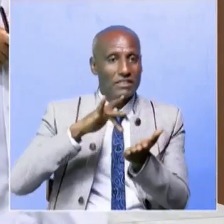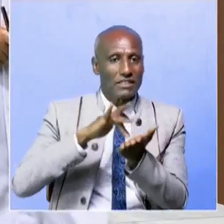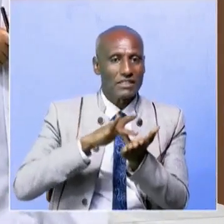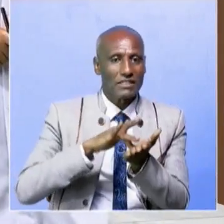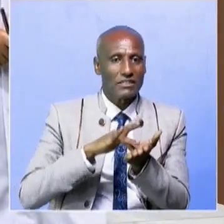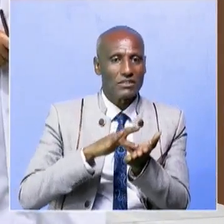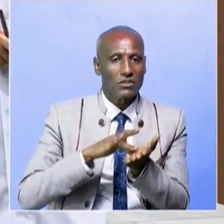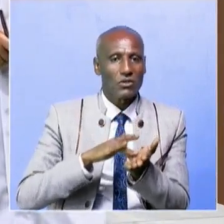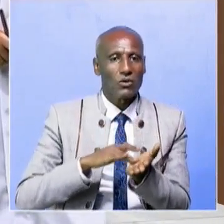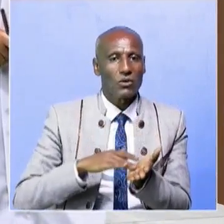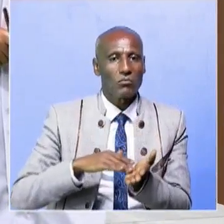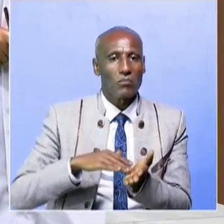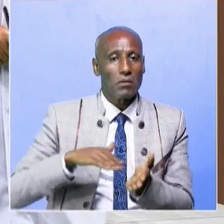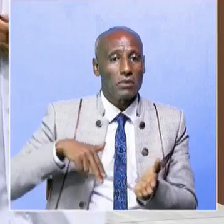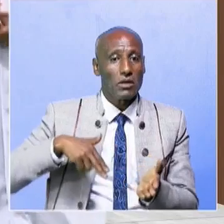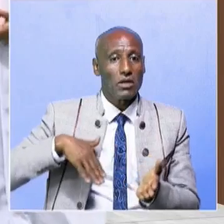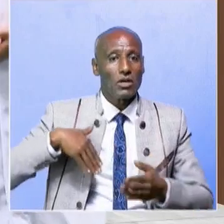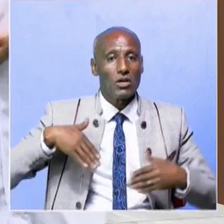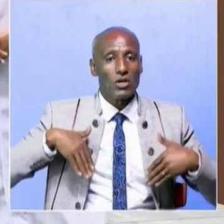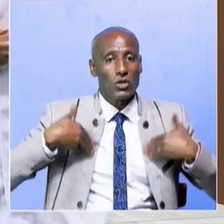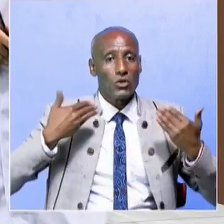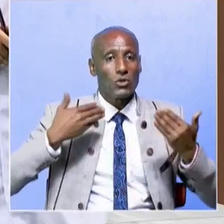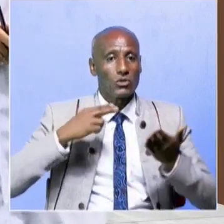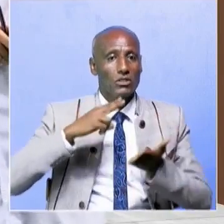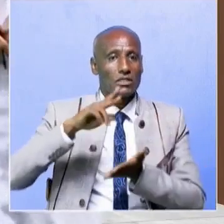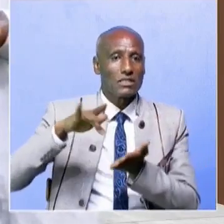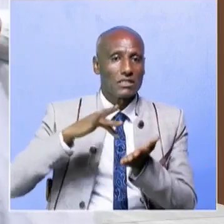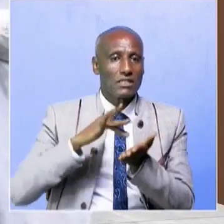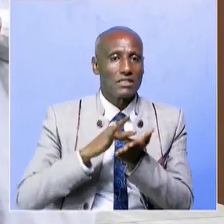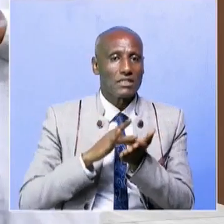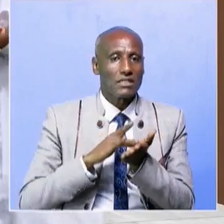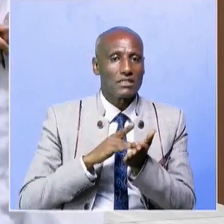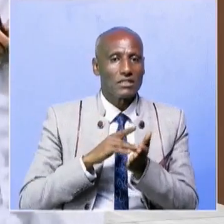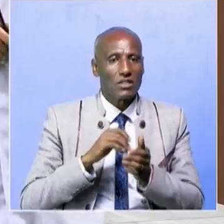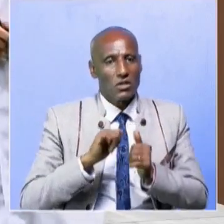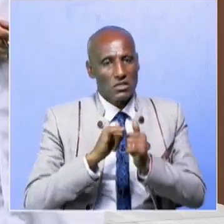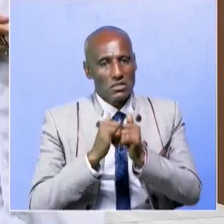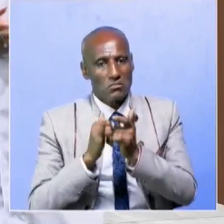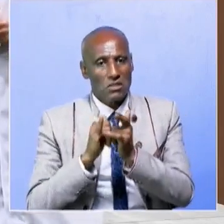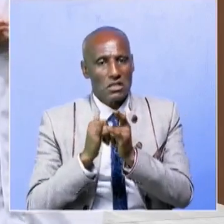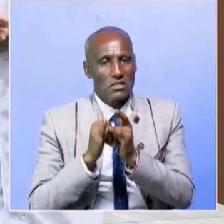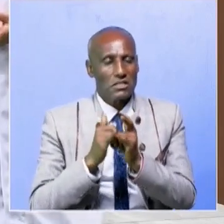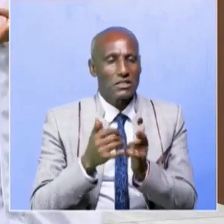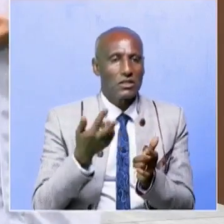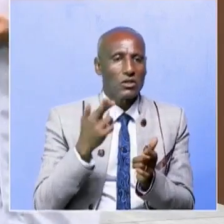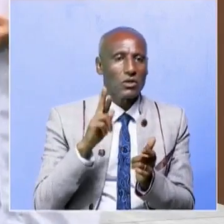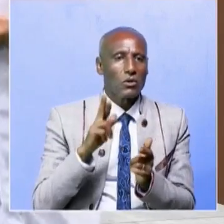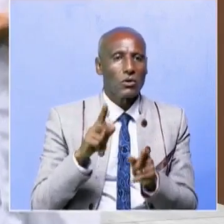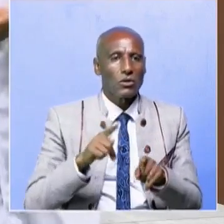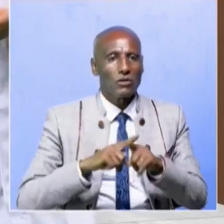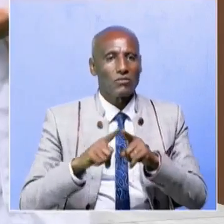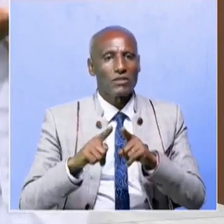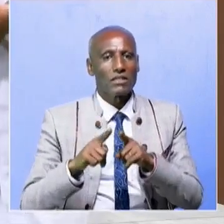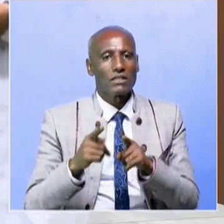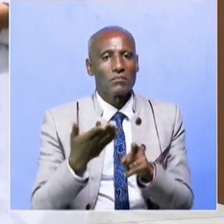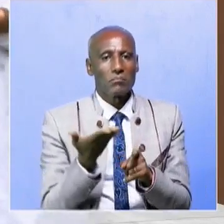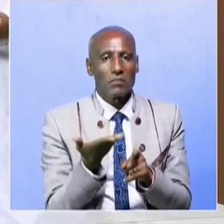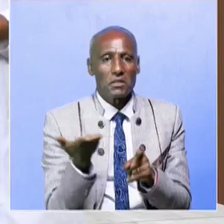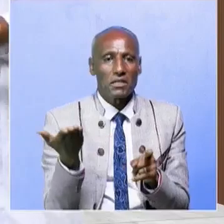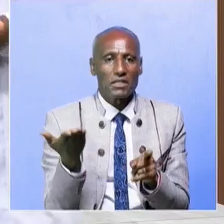youth centers where there are gymnastics, where there are different kinds of materials